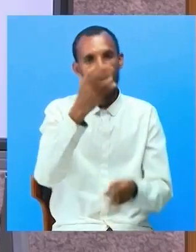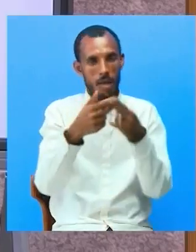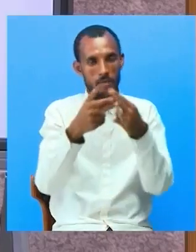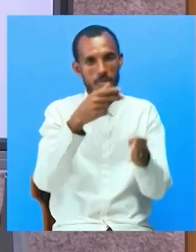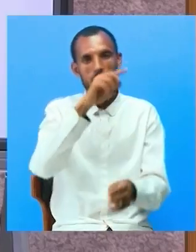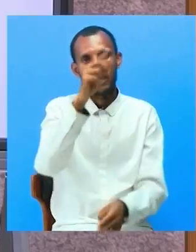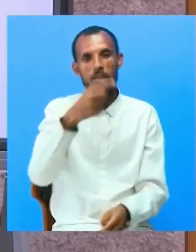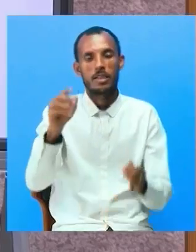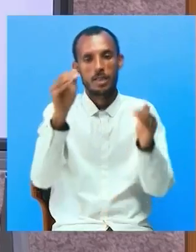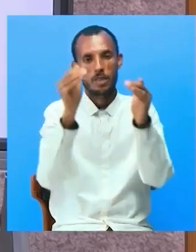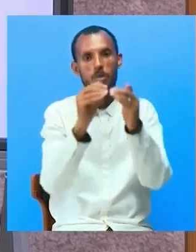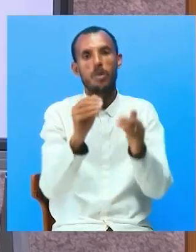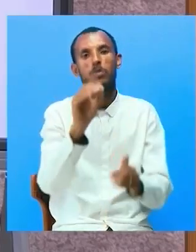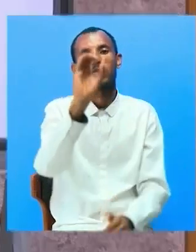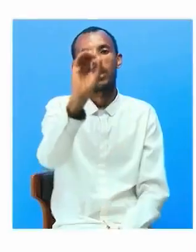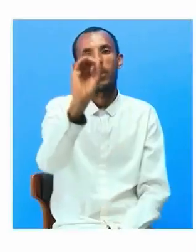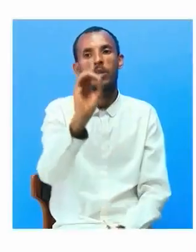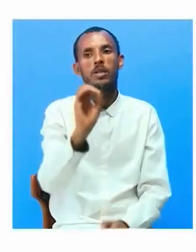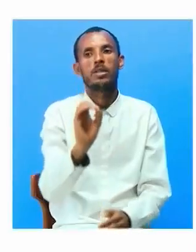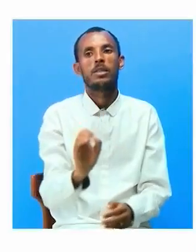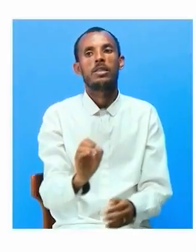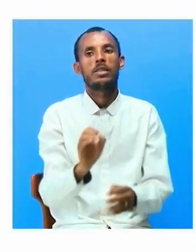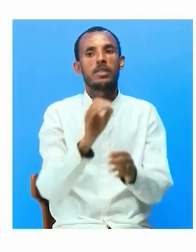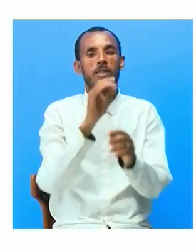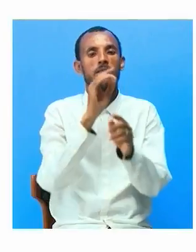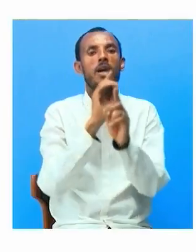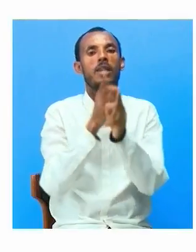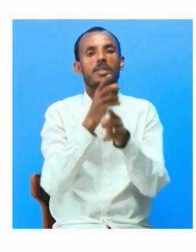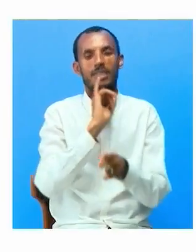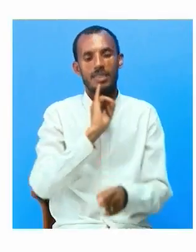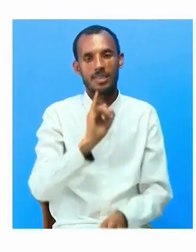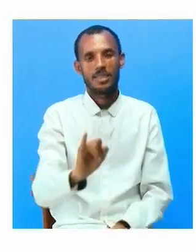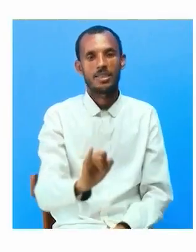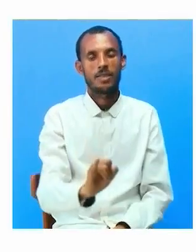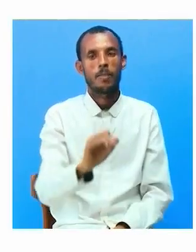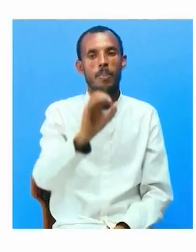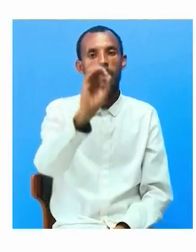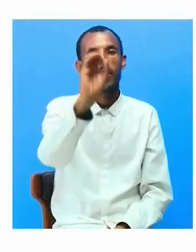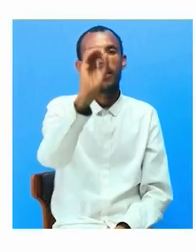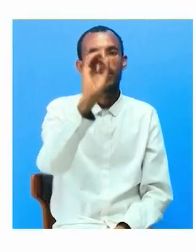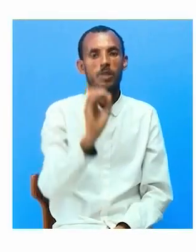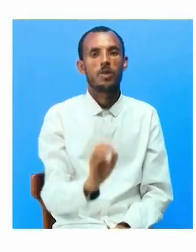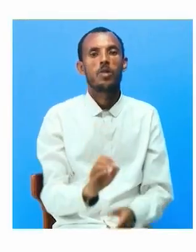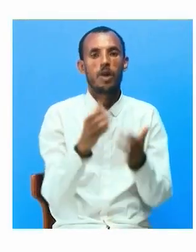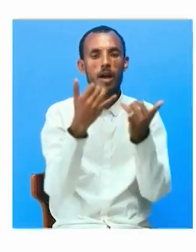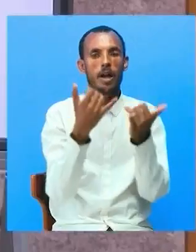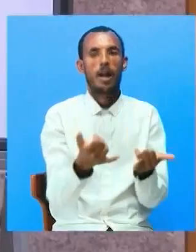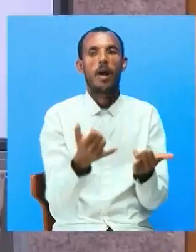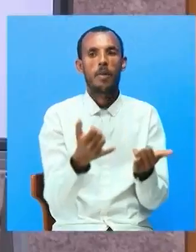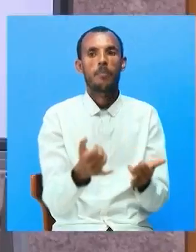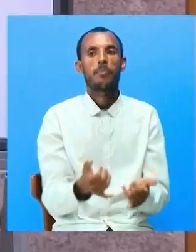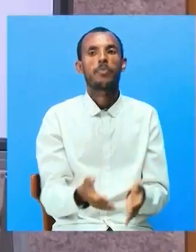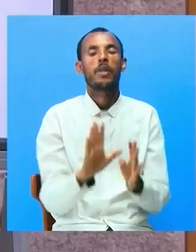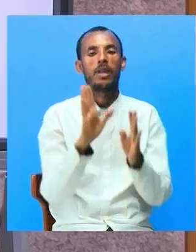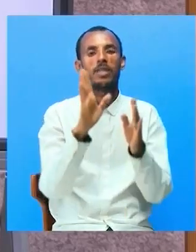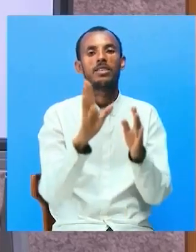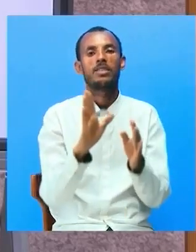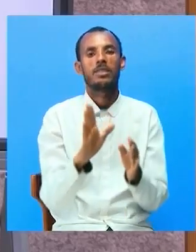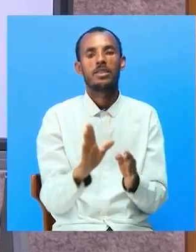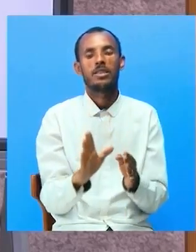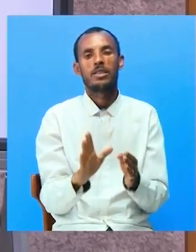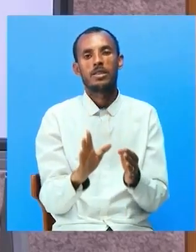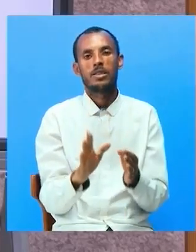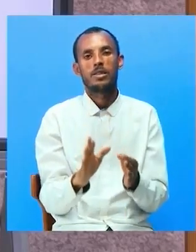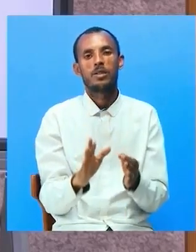is always 0. So the correct answer is this 0. Now let's proceed